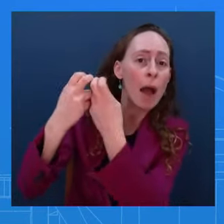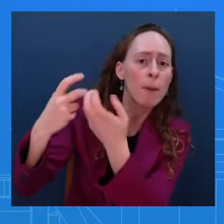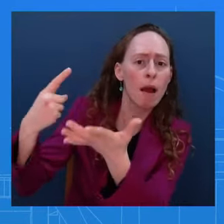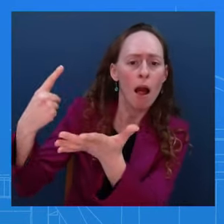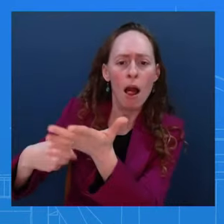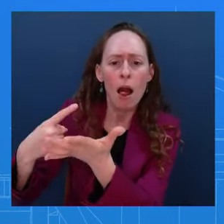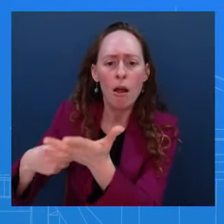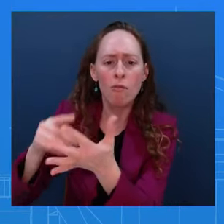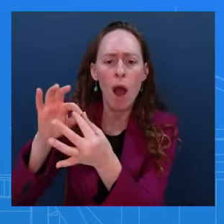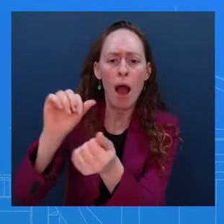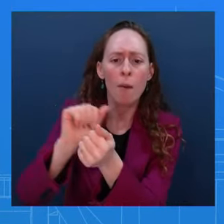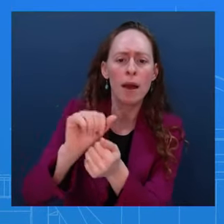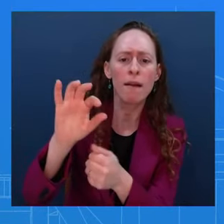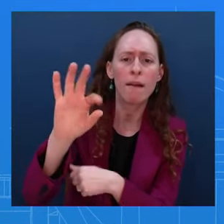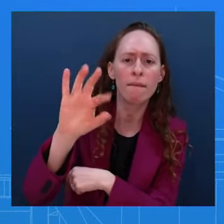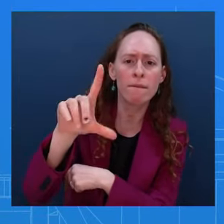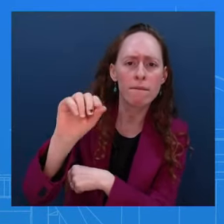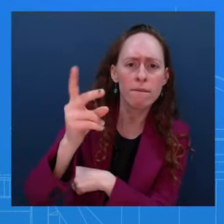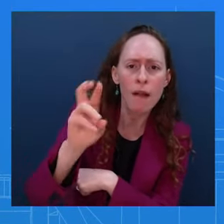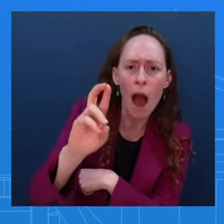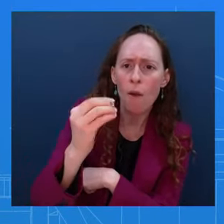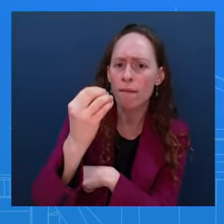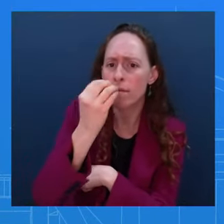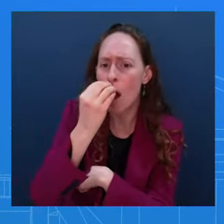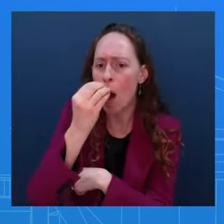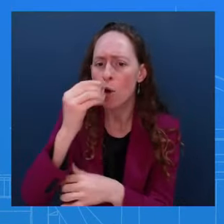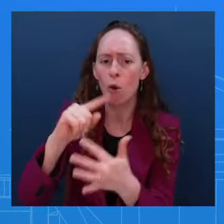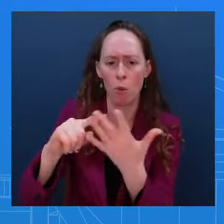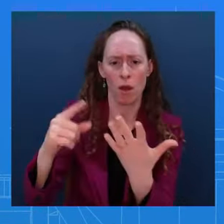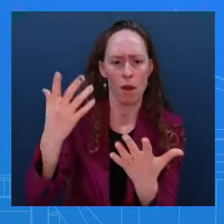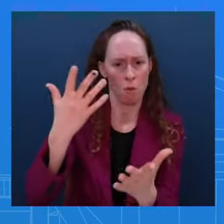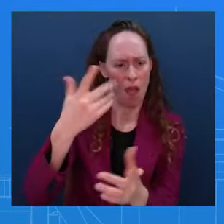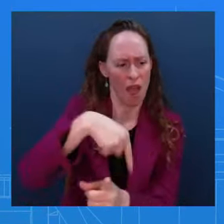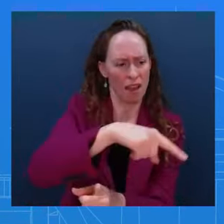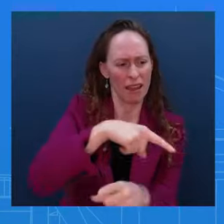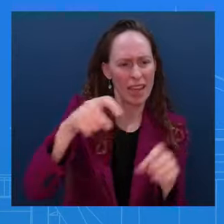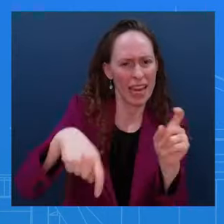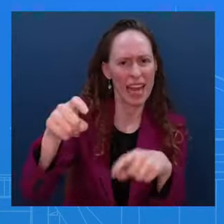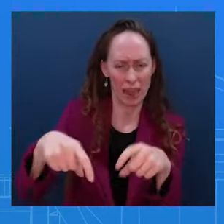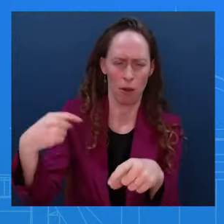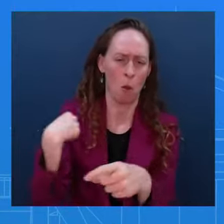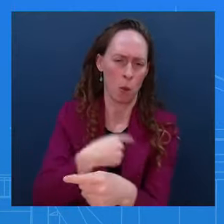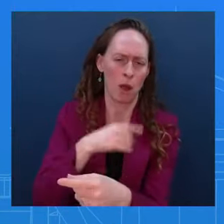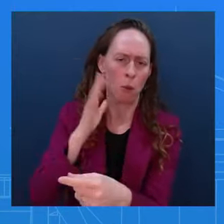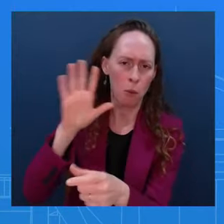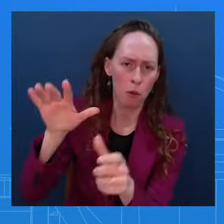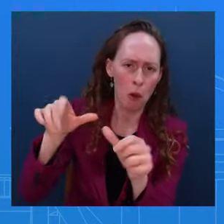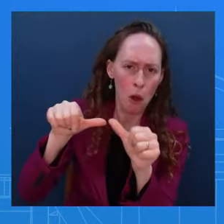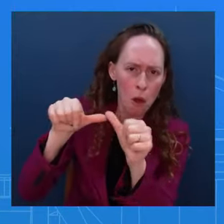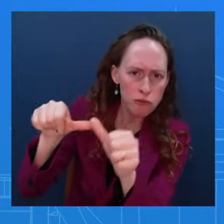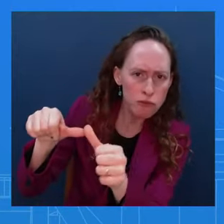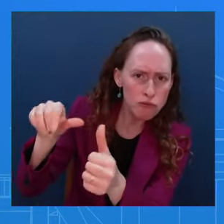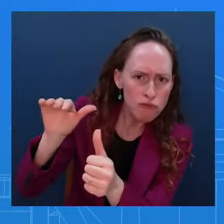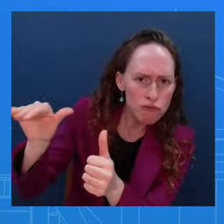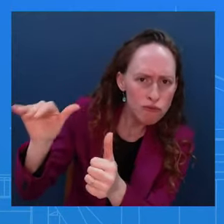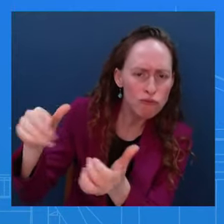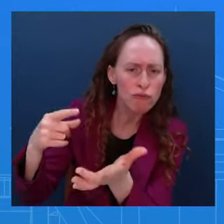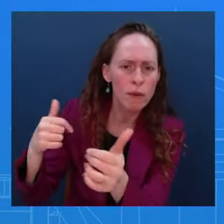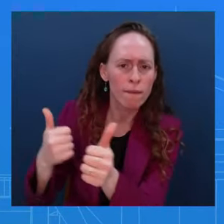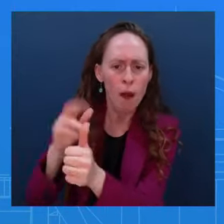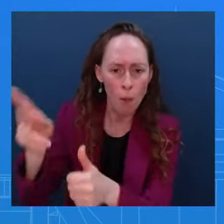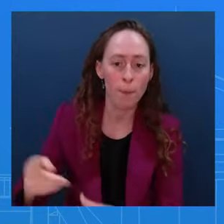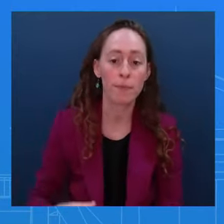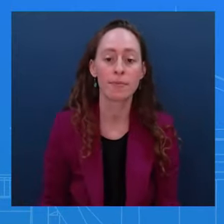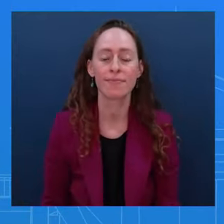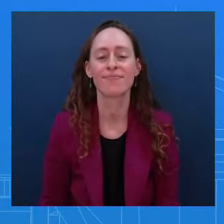flour get to people in need. And then just one more on the anti-satellite weapon capability. So in 2007, the Chinese destroyed a satellite on orbit,